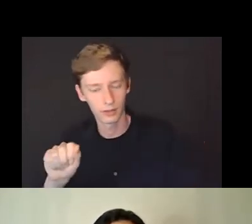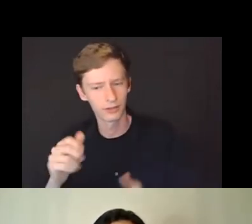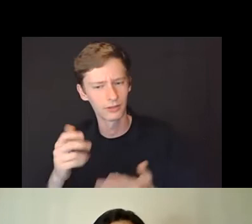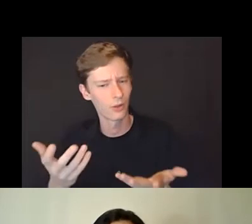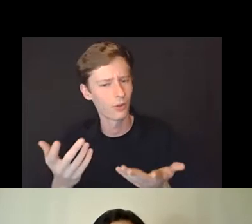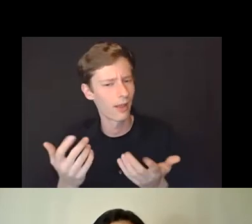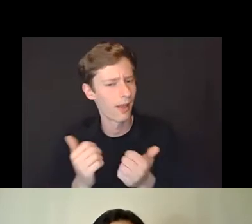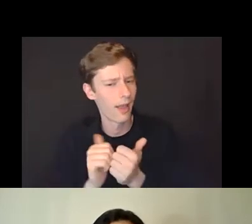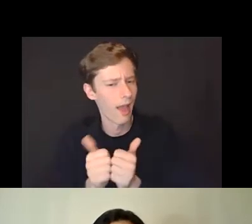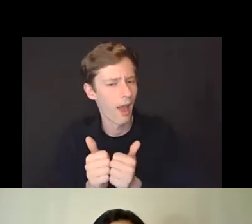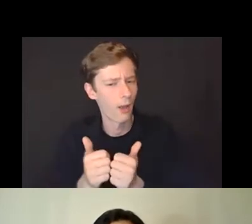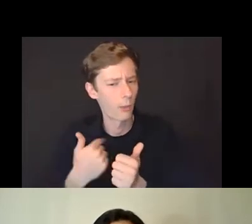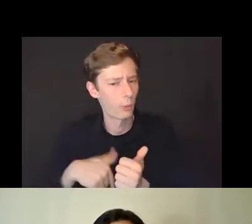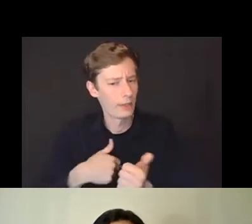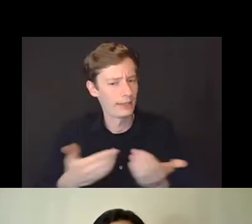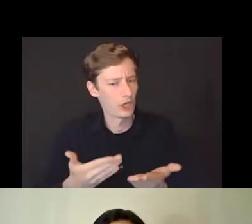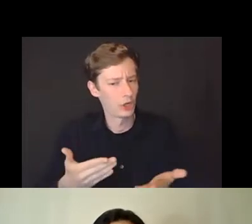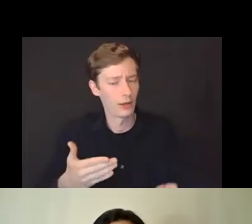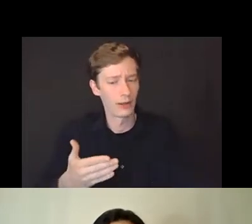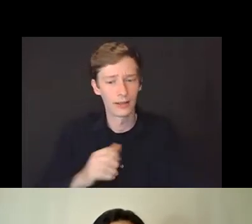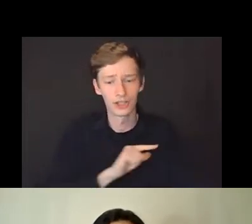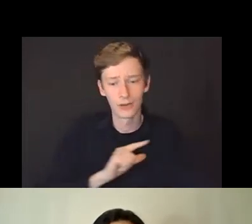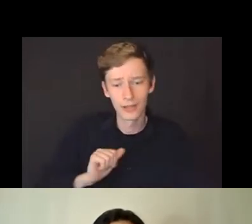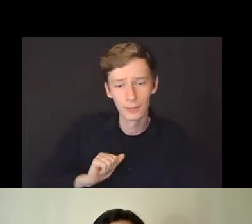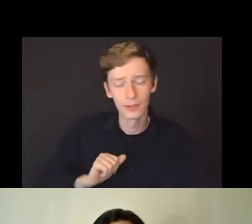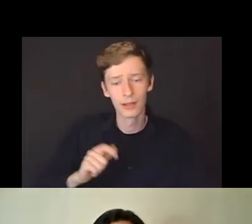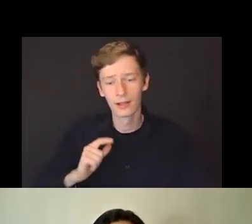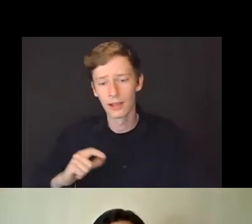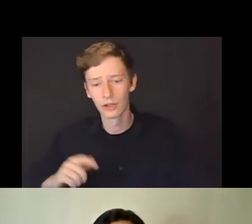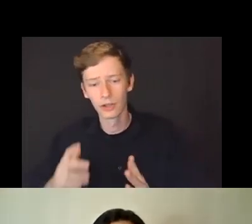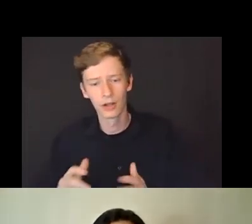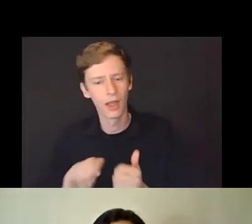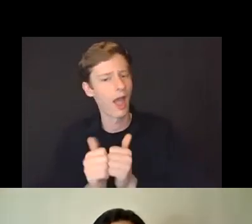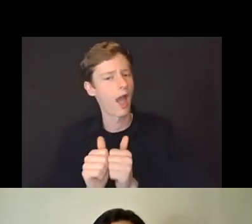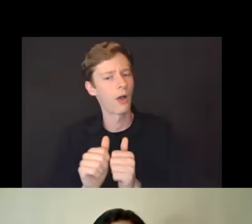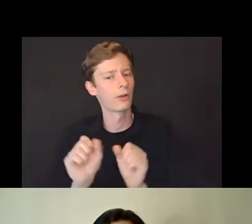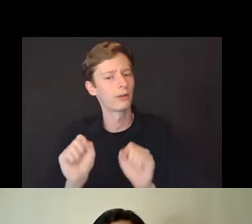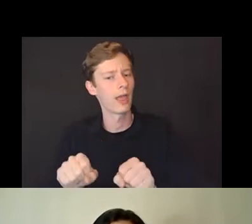we do? What can the legislature do, or what can we do to prevent that from happening here in Virginia?